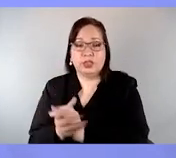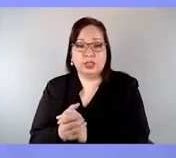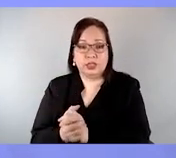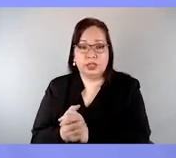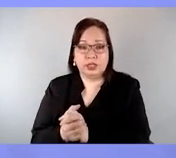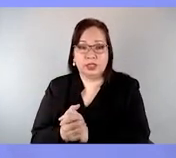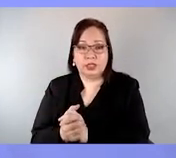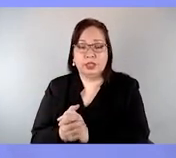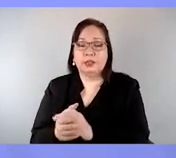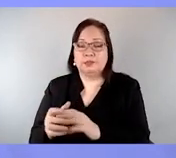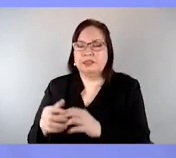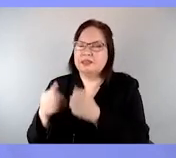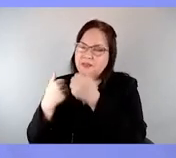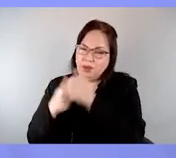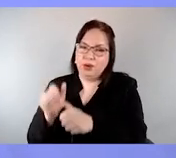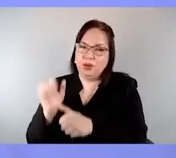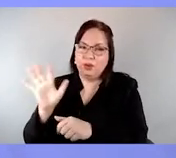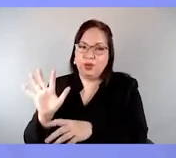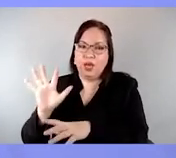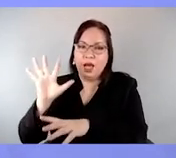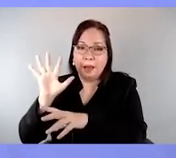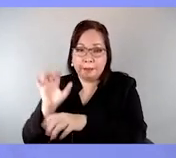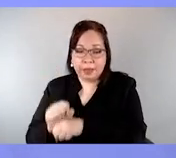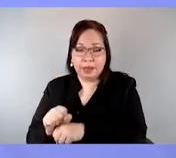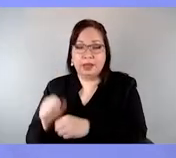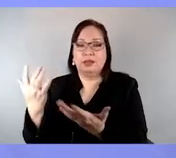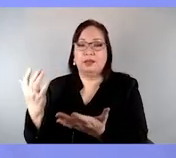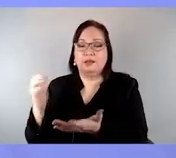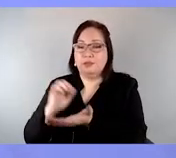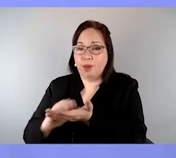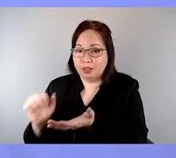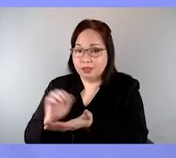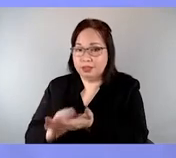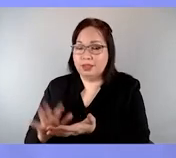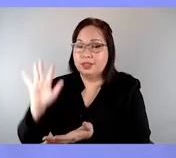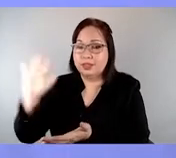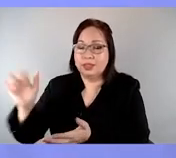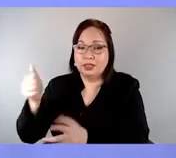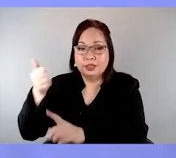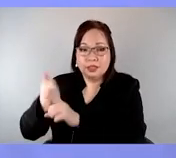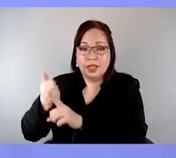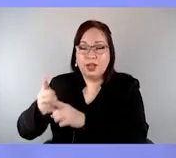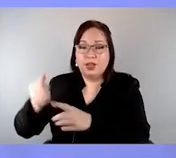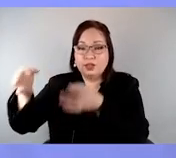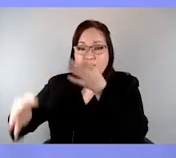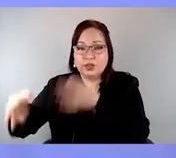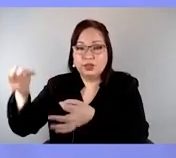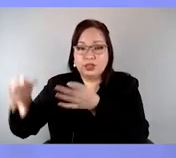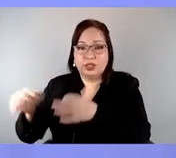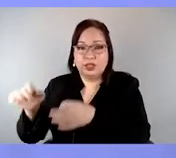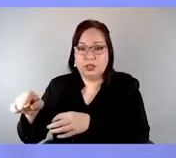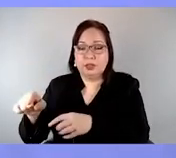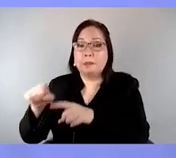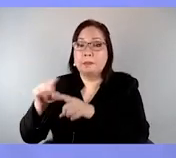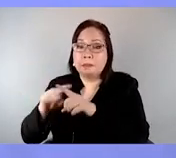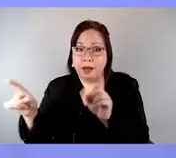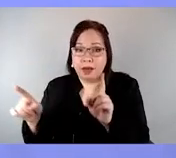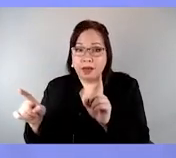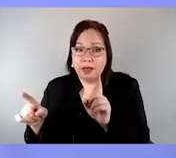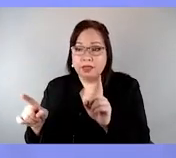that the practices, the indigenous justice system, must respect national